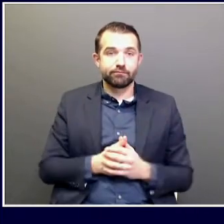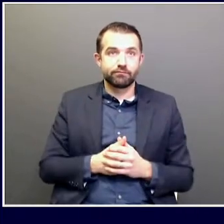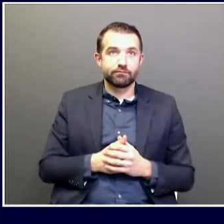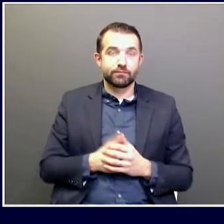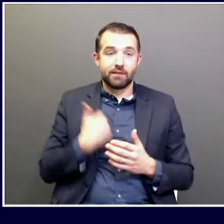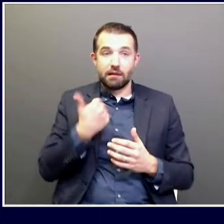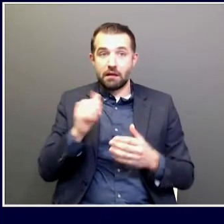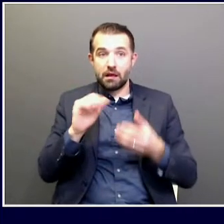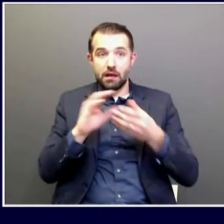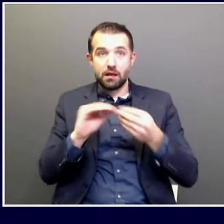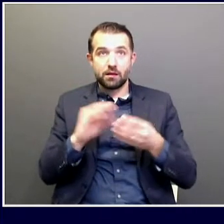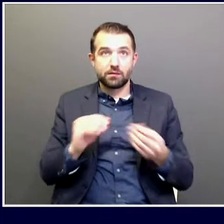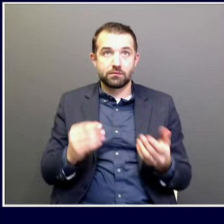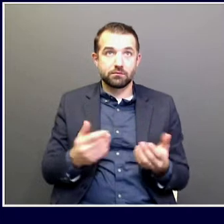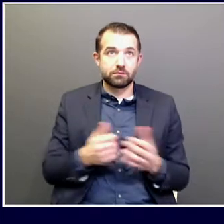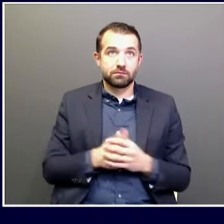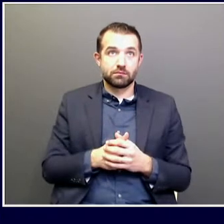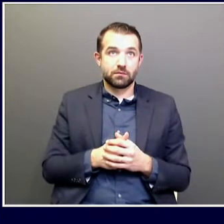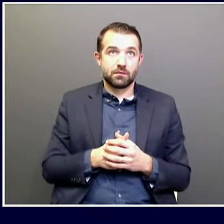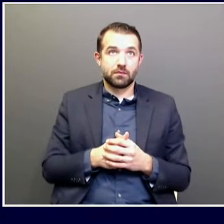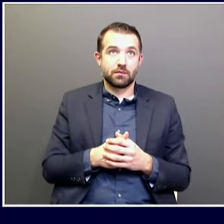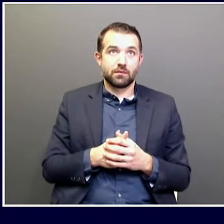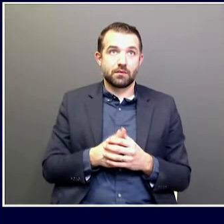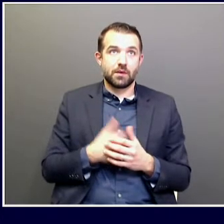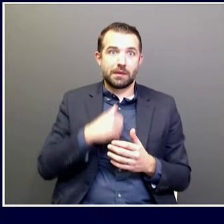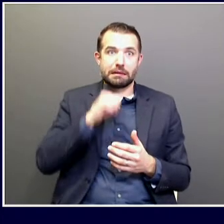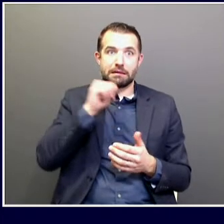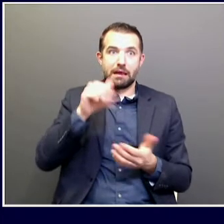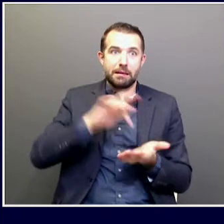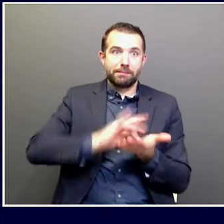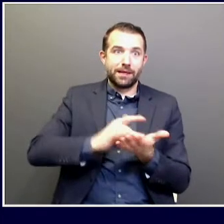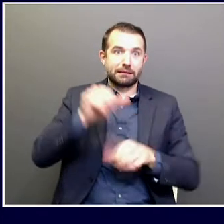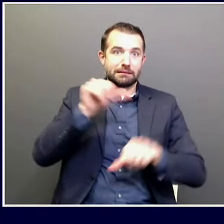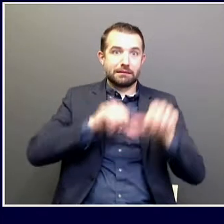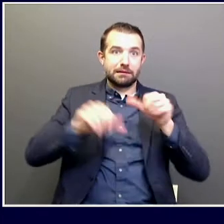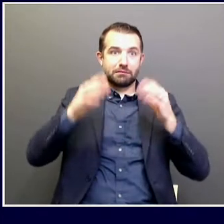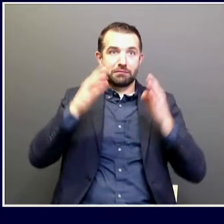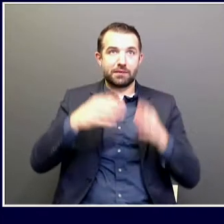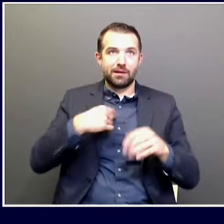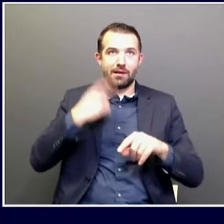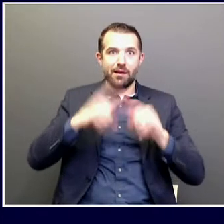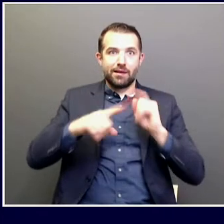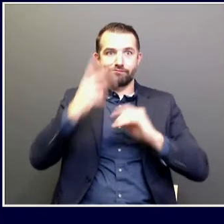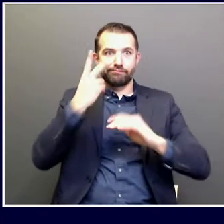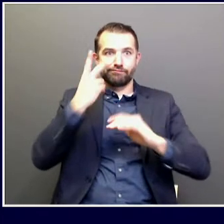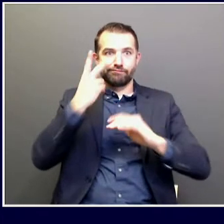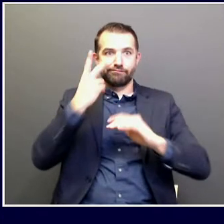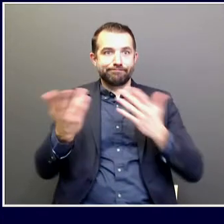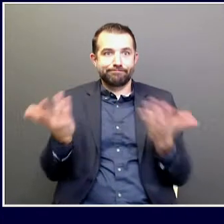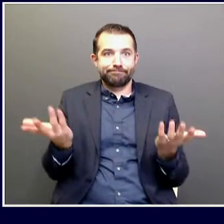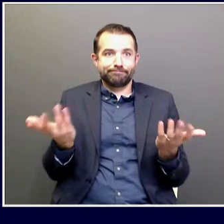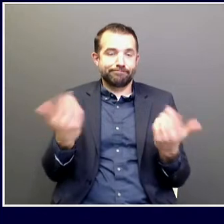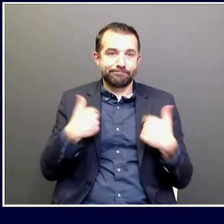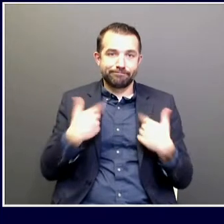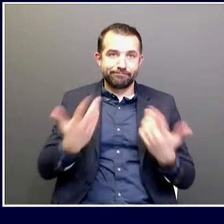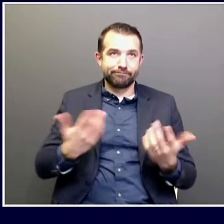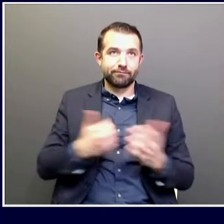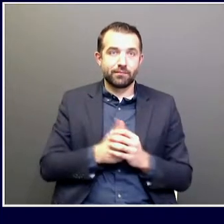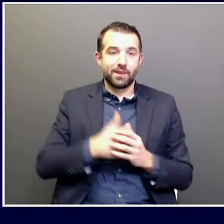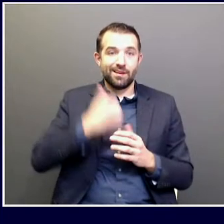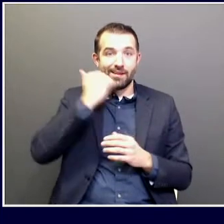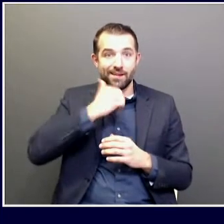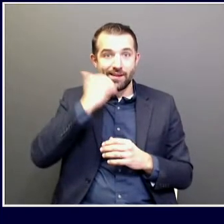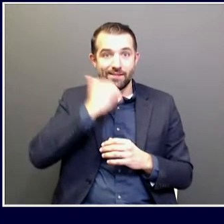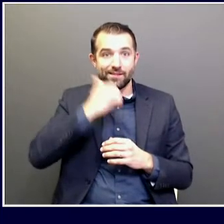I mean, I'm not the epidemiologist and I can't predict where this is going, but I think we are going to take it day to day, week to week, do everything we